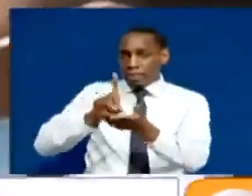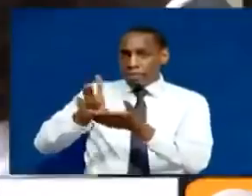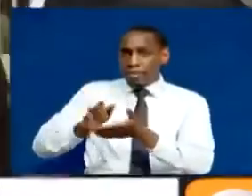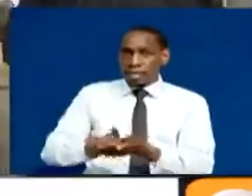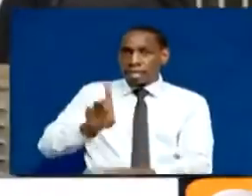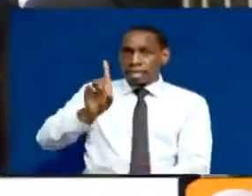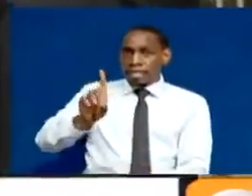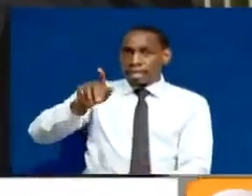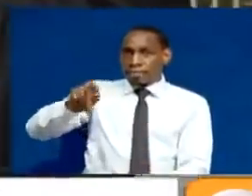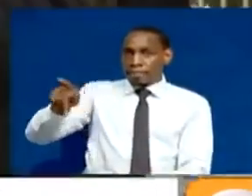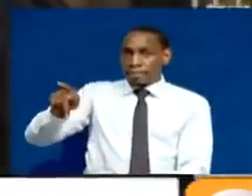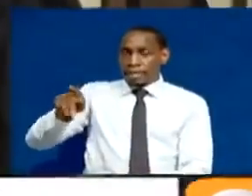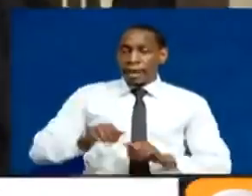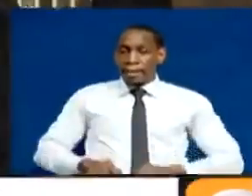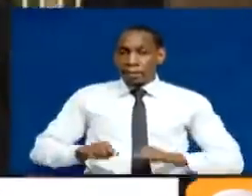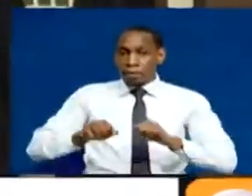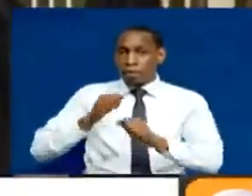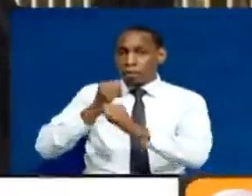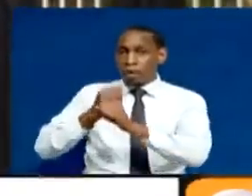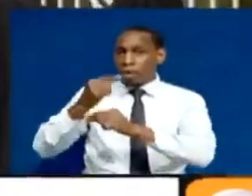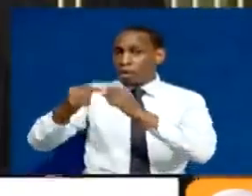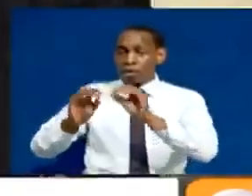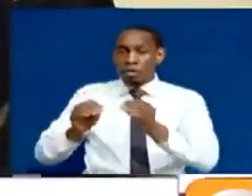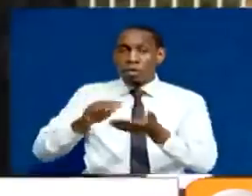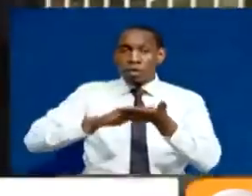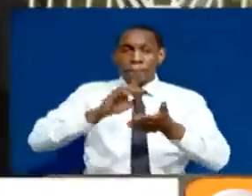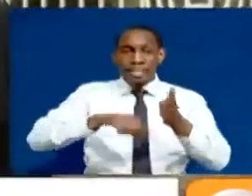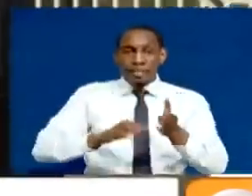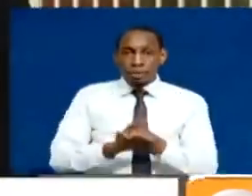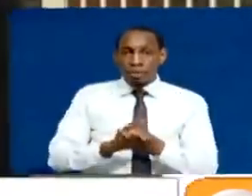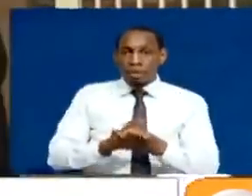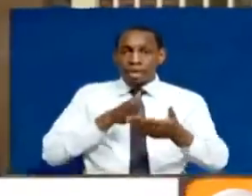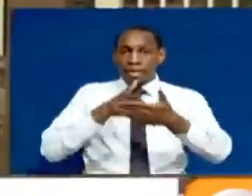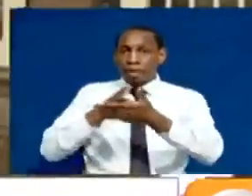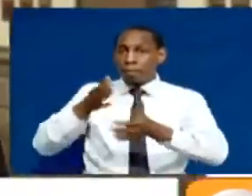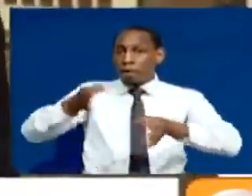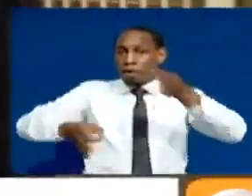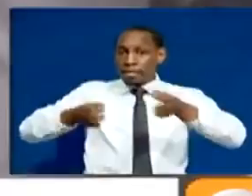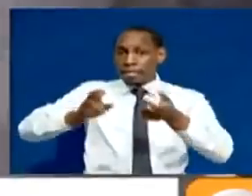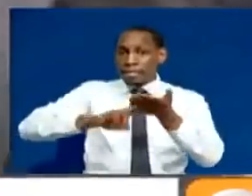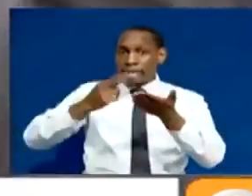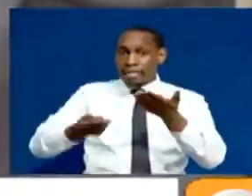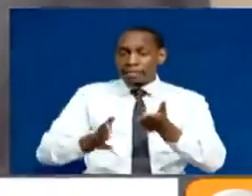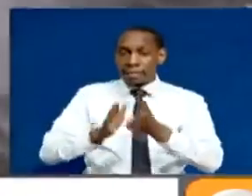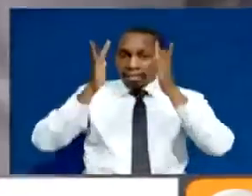the Director of Public Prosecution, Nurdin Haji, from office on grounds of obstruction of justice for